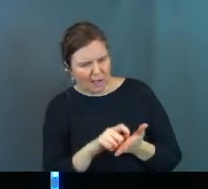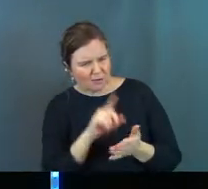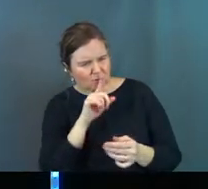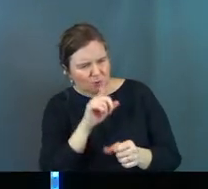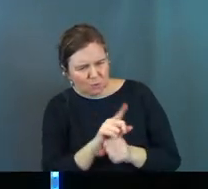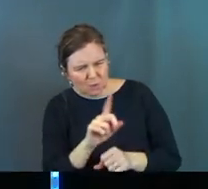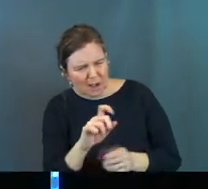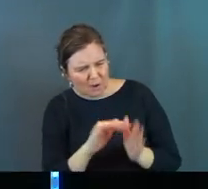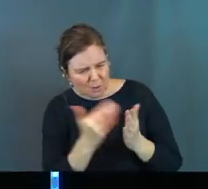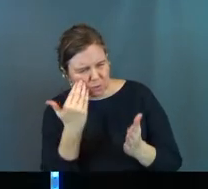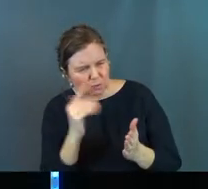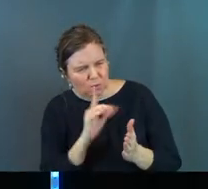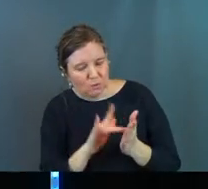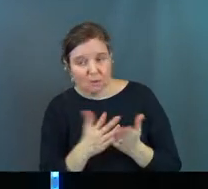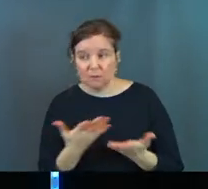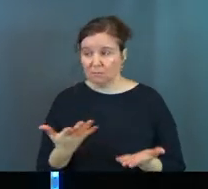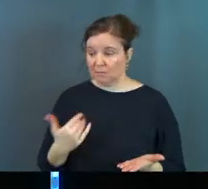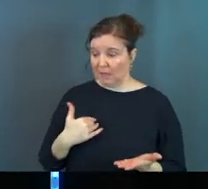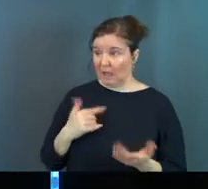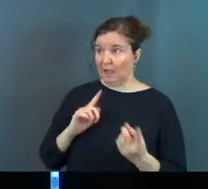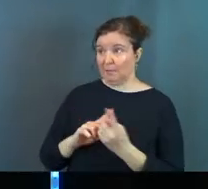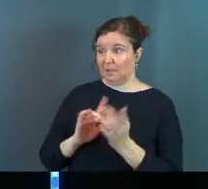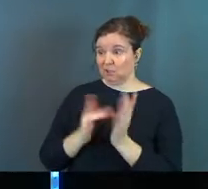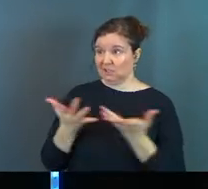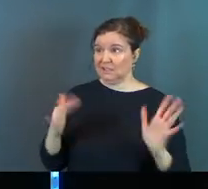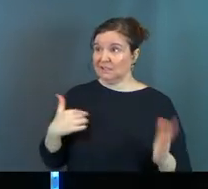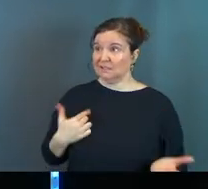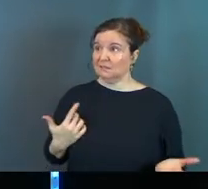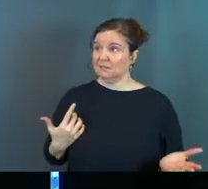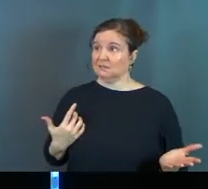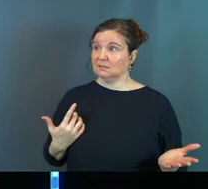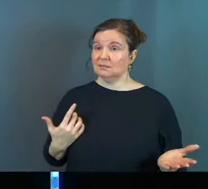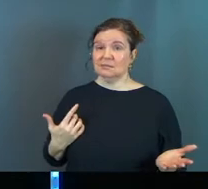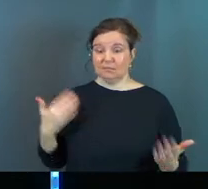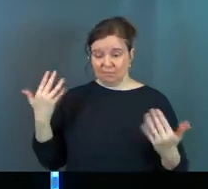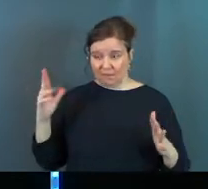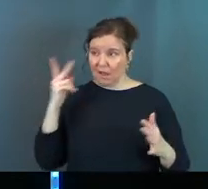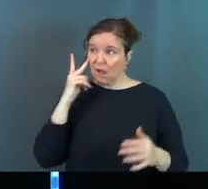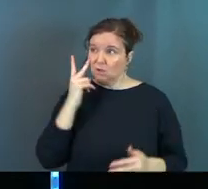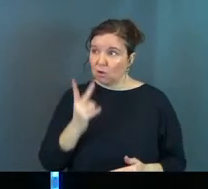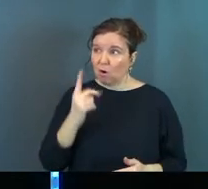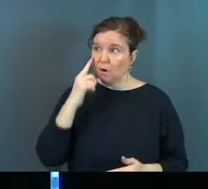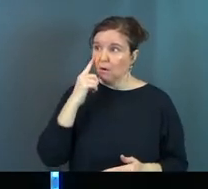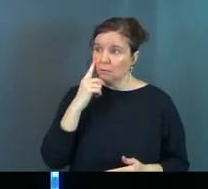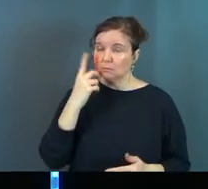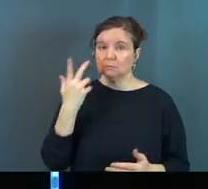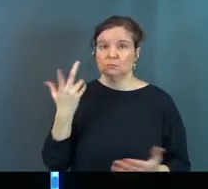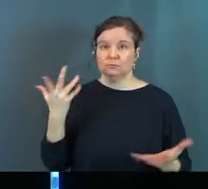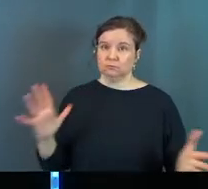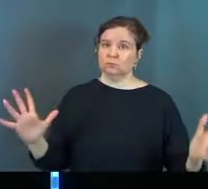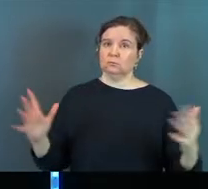writing is actually scripture?" He would be like, "I met Jesus. I saw it."